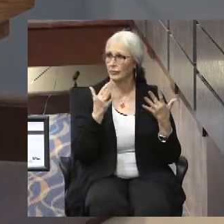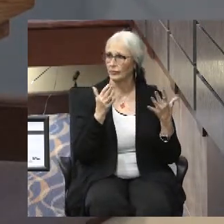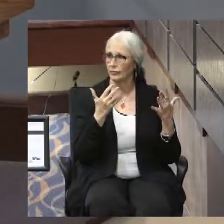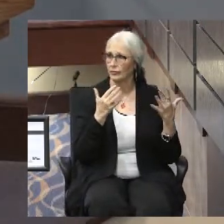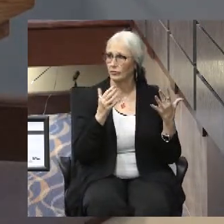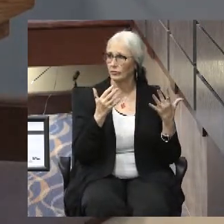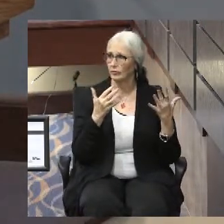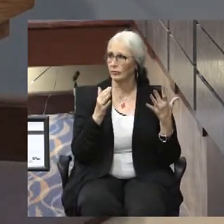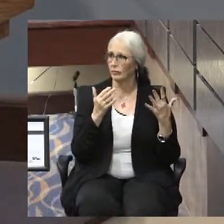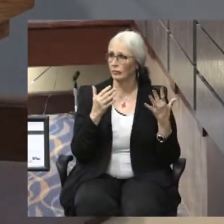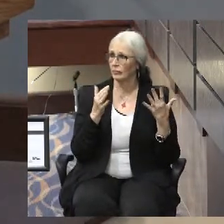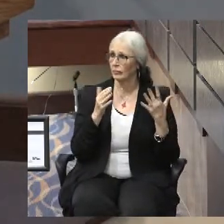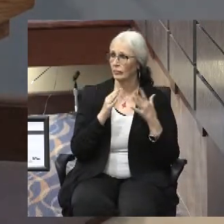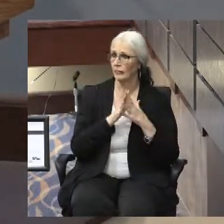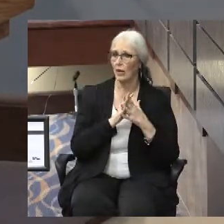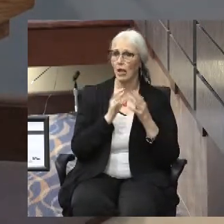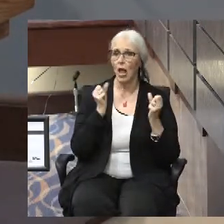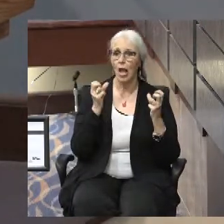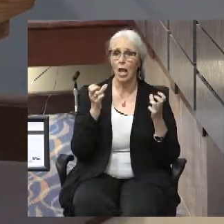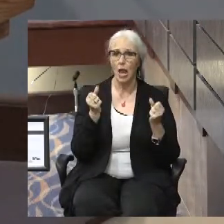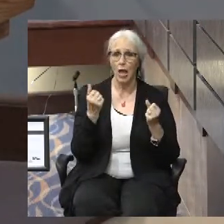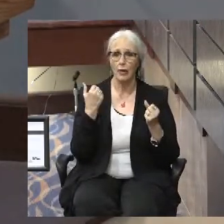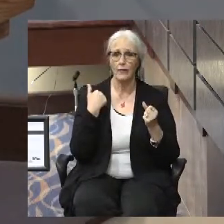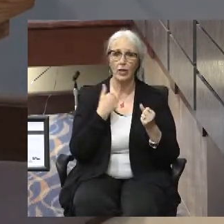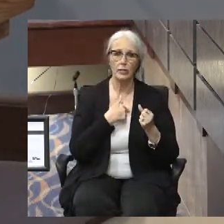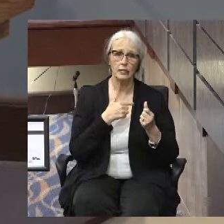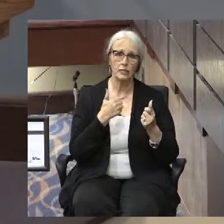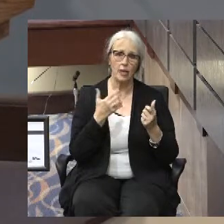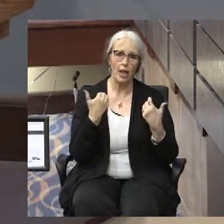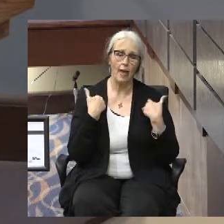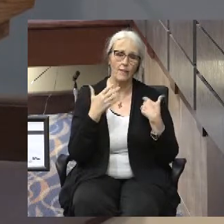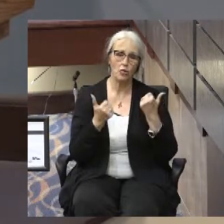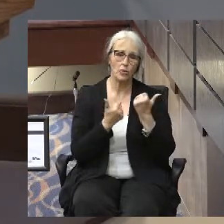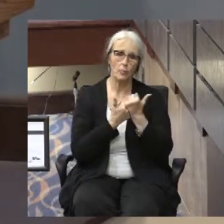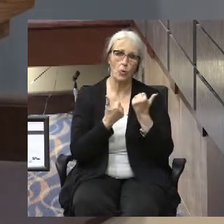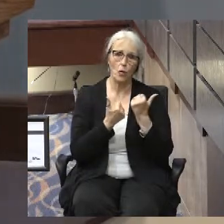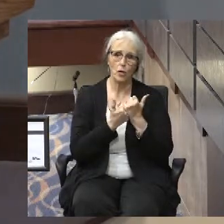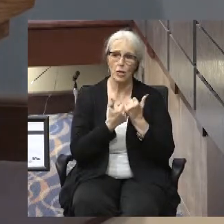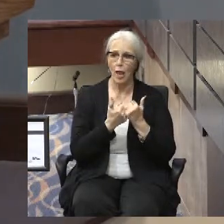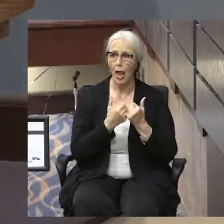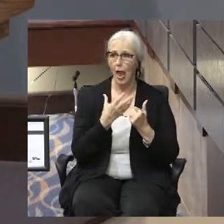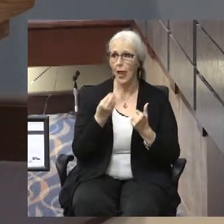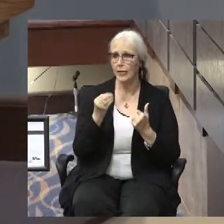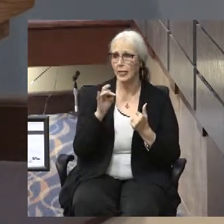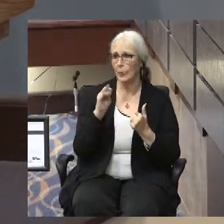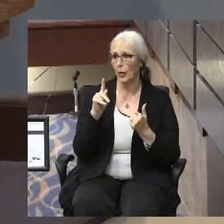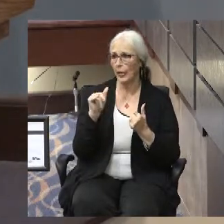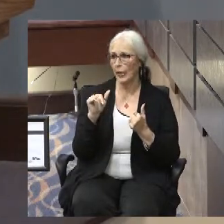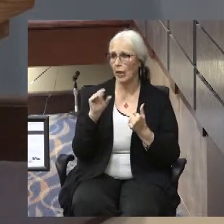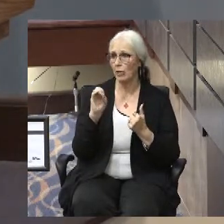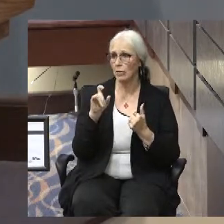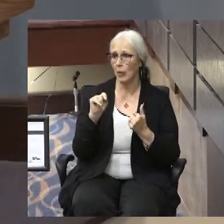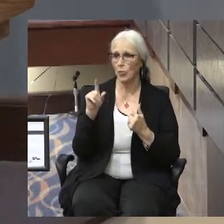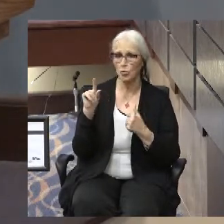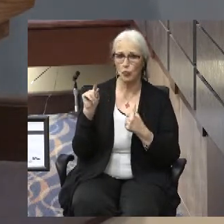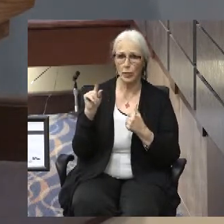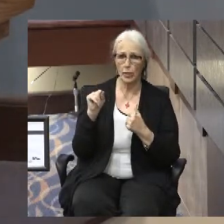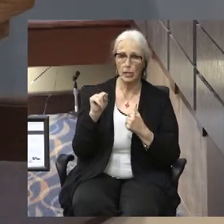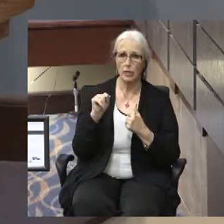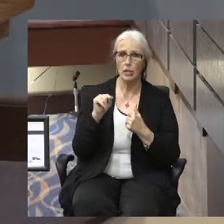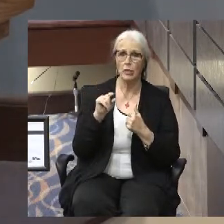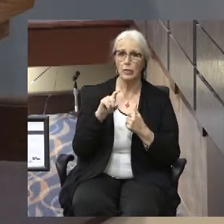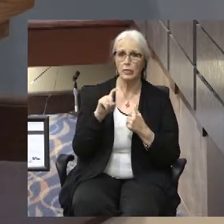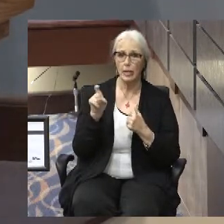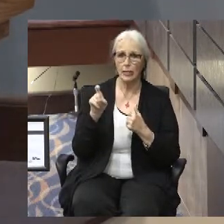A lot to us that we have y'all's support. So we have to do a ceremony on October 20th. It'll be down by the Texas